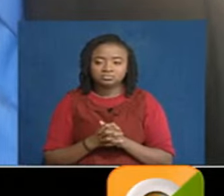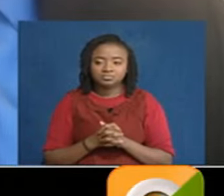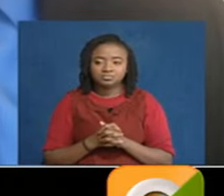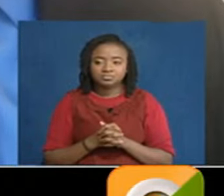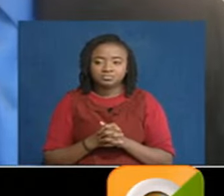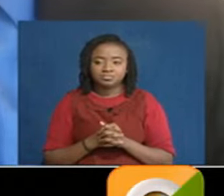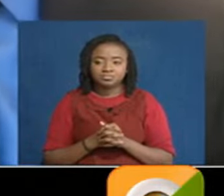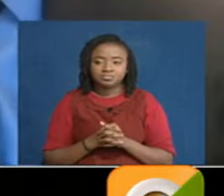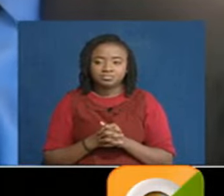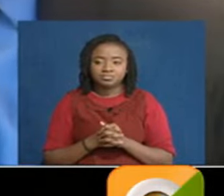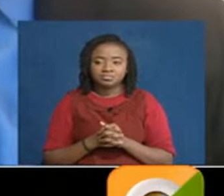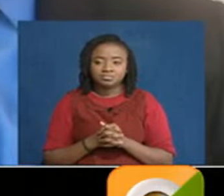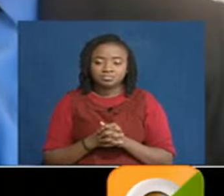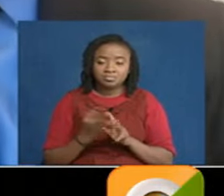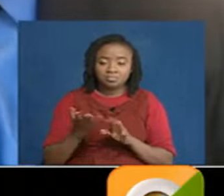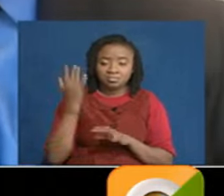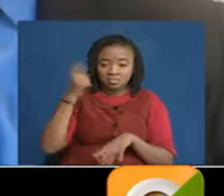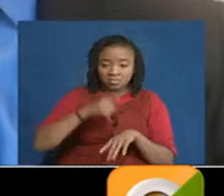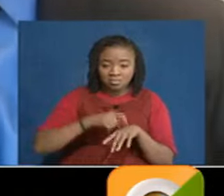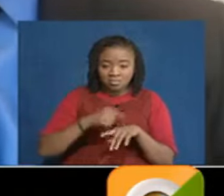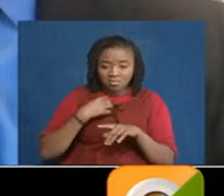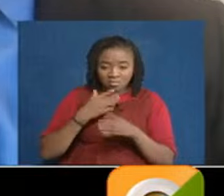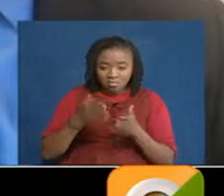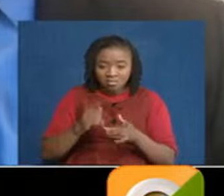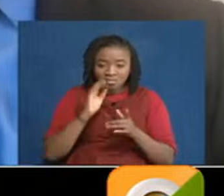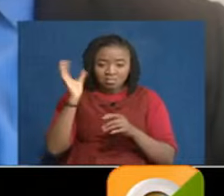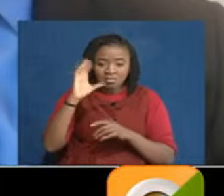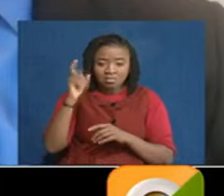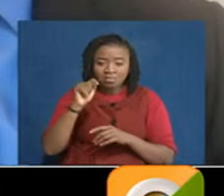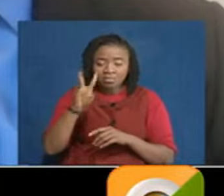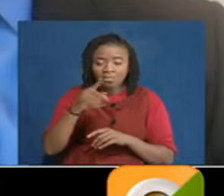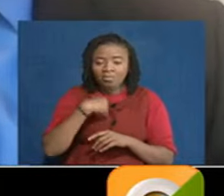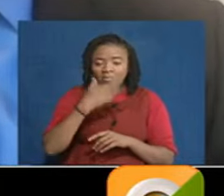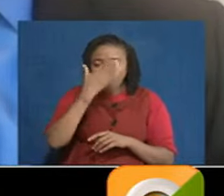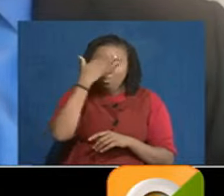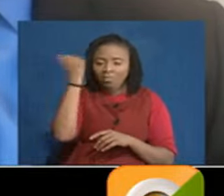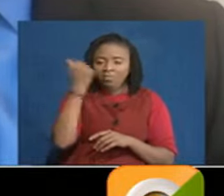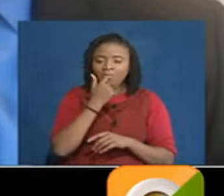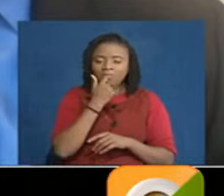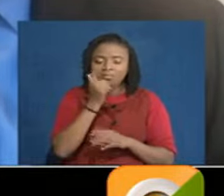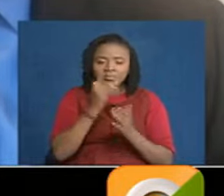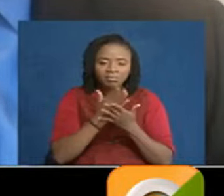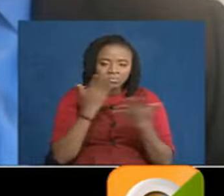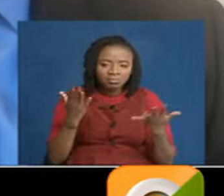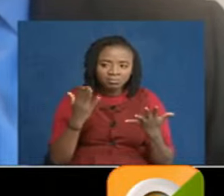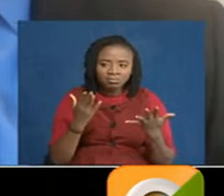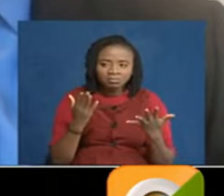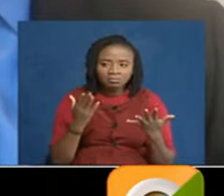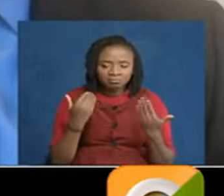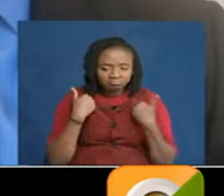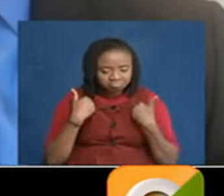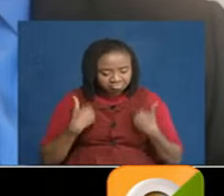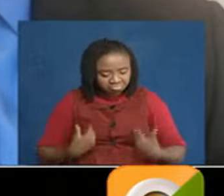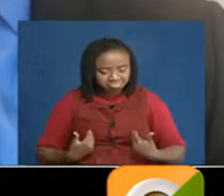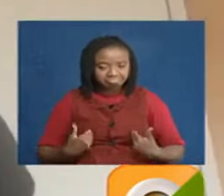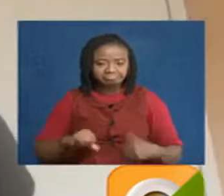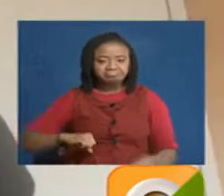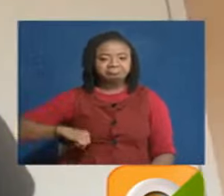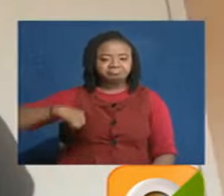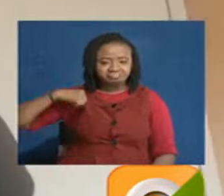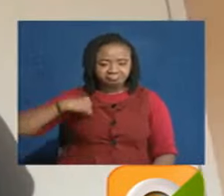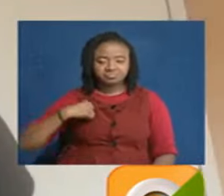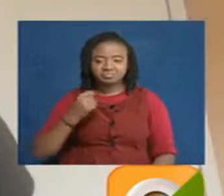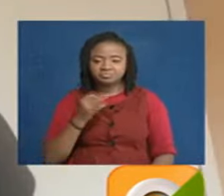Well, the last time I appeared on Citizen, I actually forgot to say something, which is I am exceptionally proud of